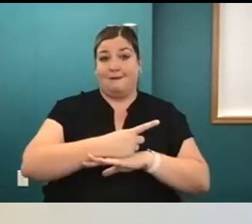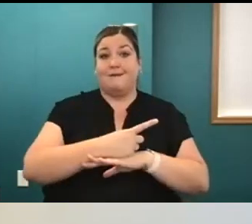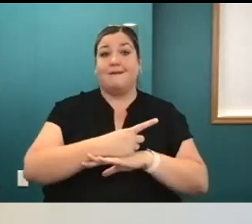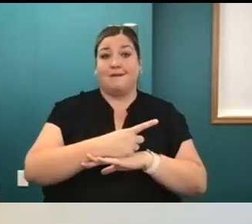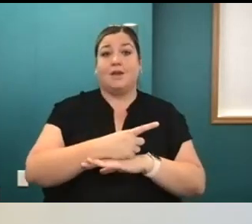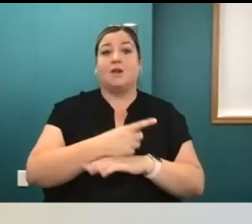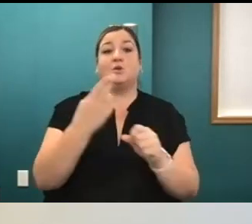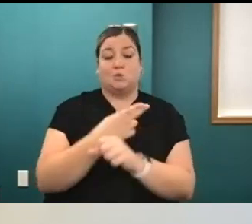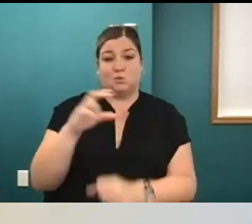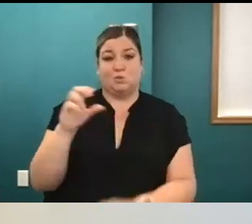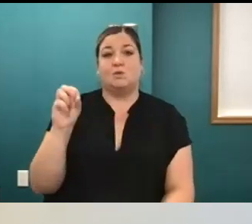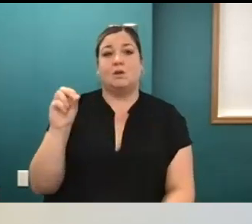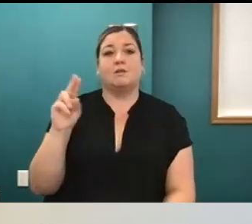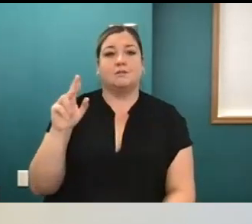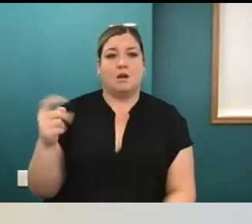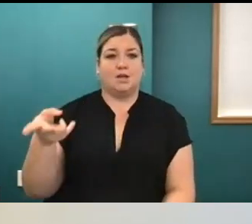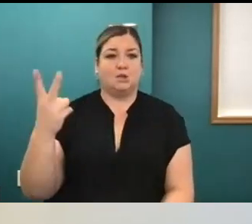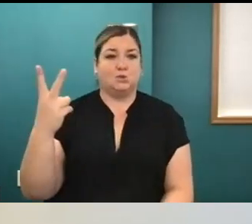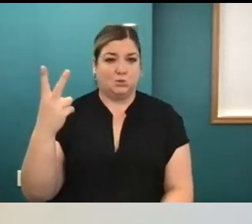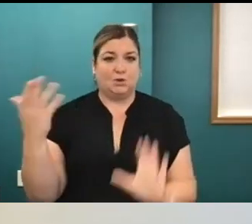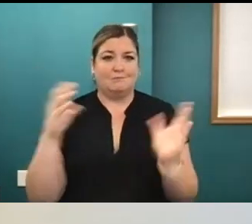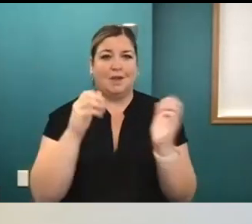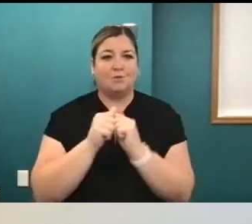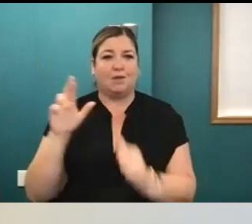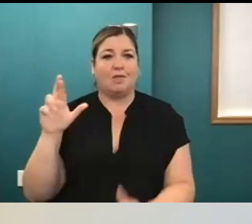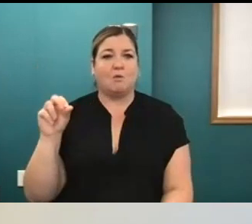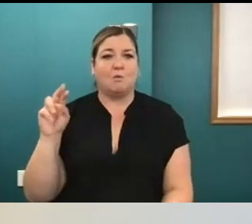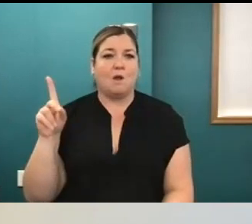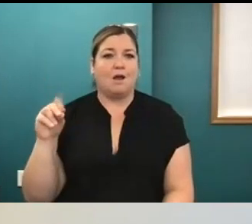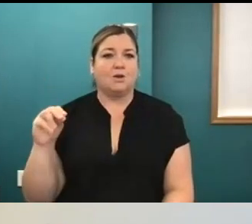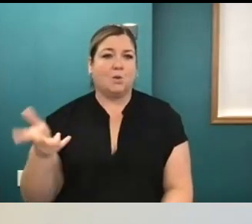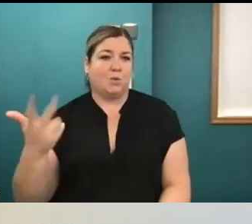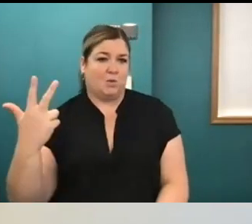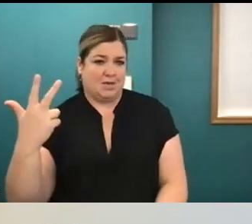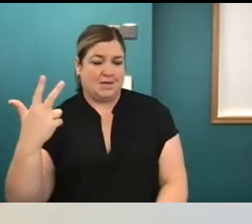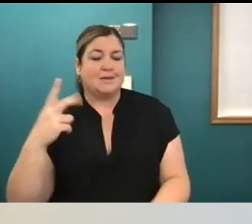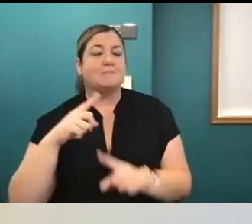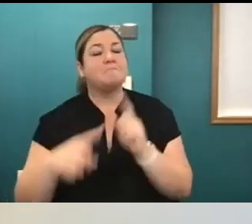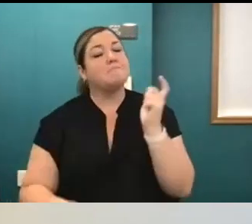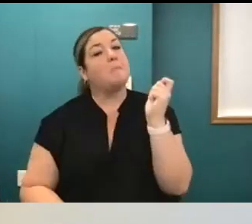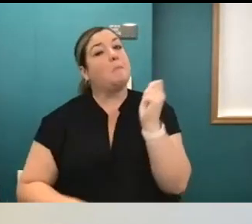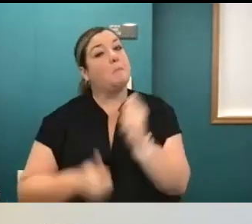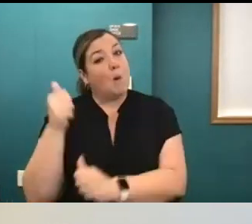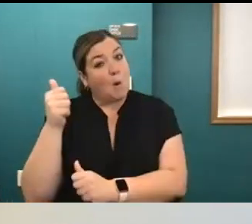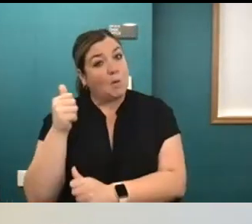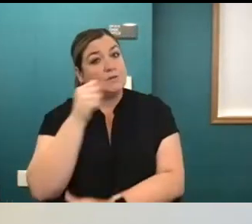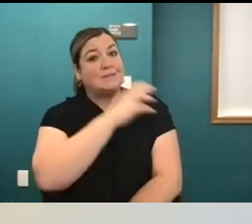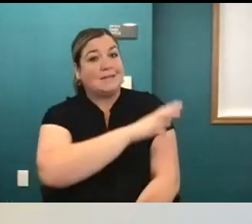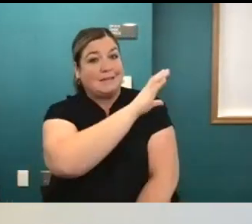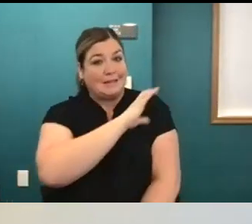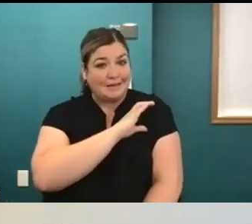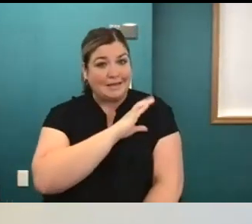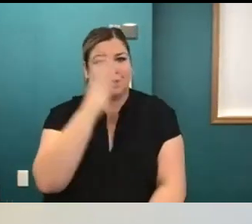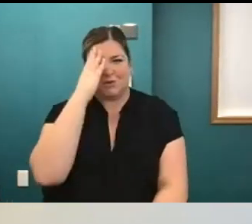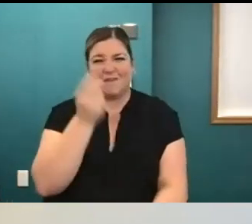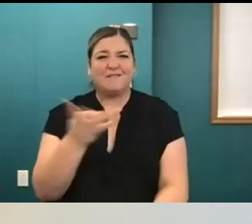Sonnet 2 over the Rondo 3. But the majority of clinics out there, I know there's a few in Utah that are a